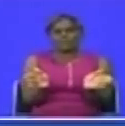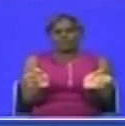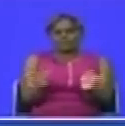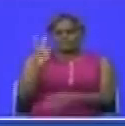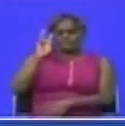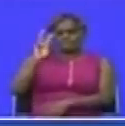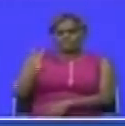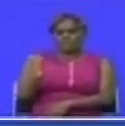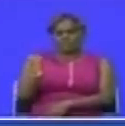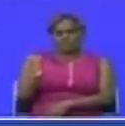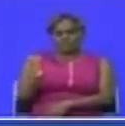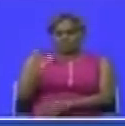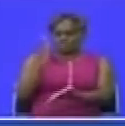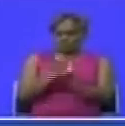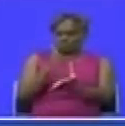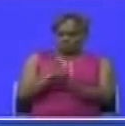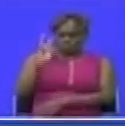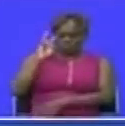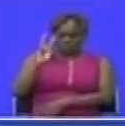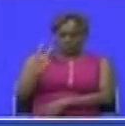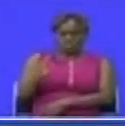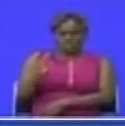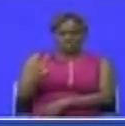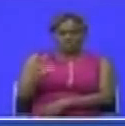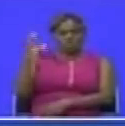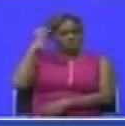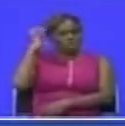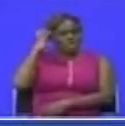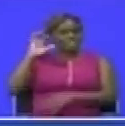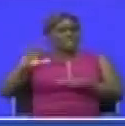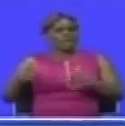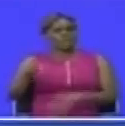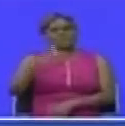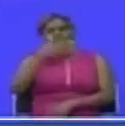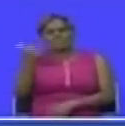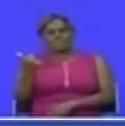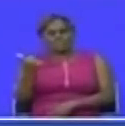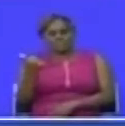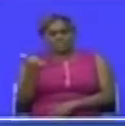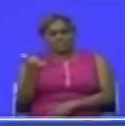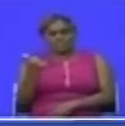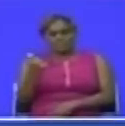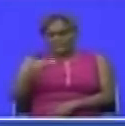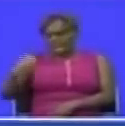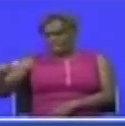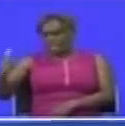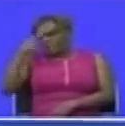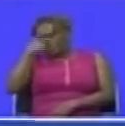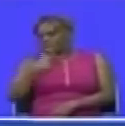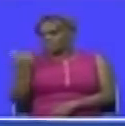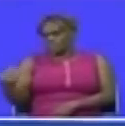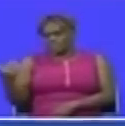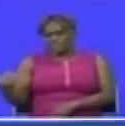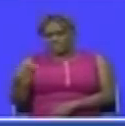view, the true view of what these institutions are, that they're the best. For Irene and several other blind students,